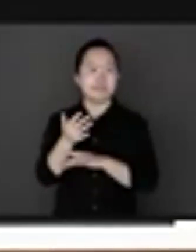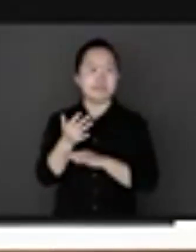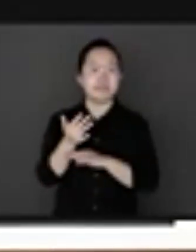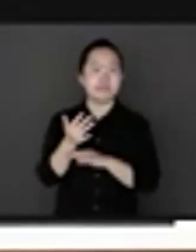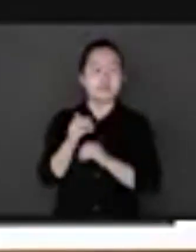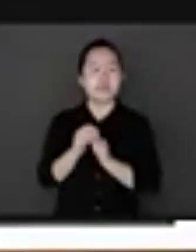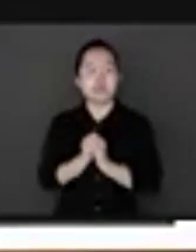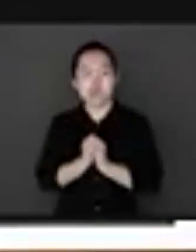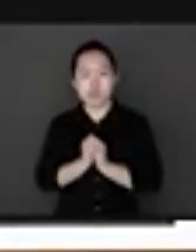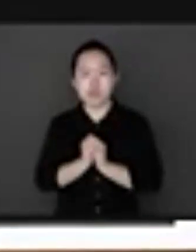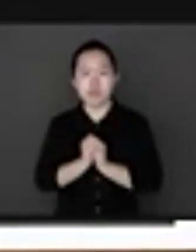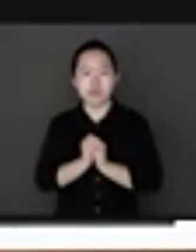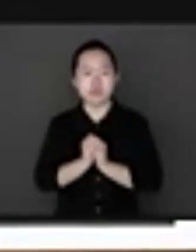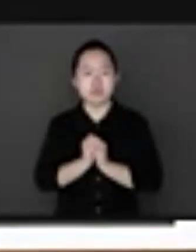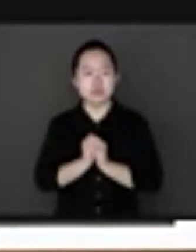features where